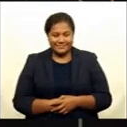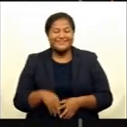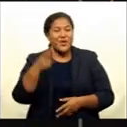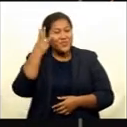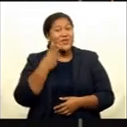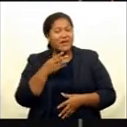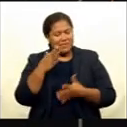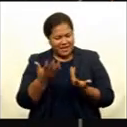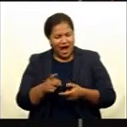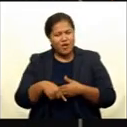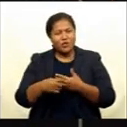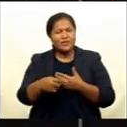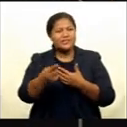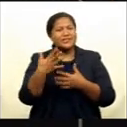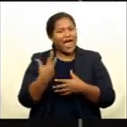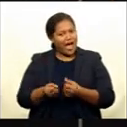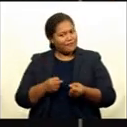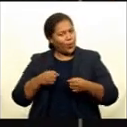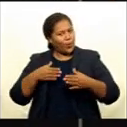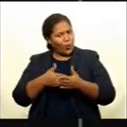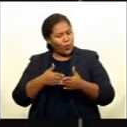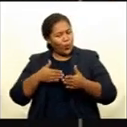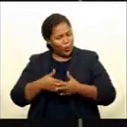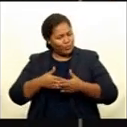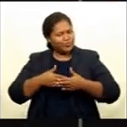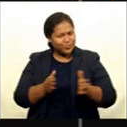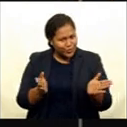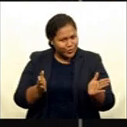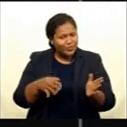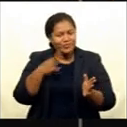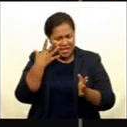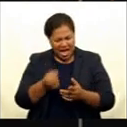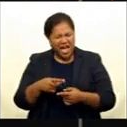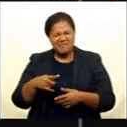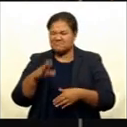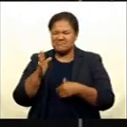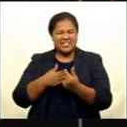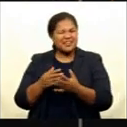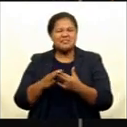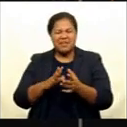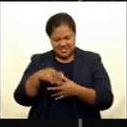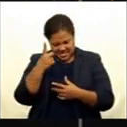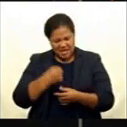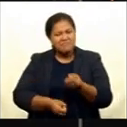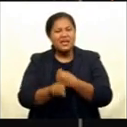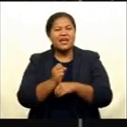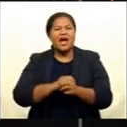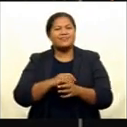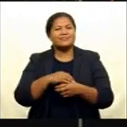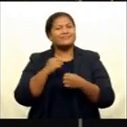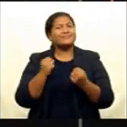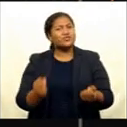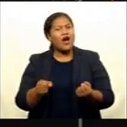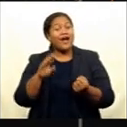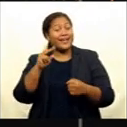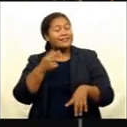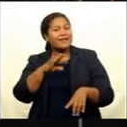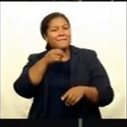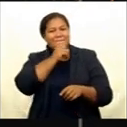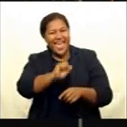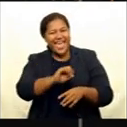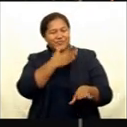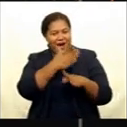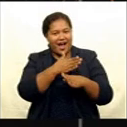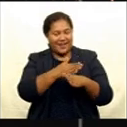Women are constantly breaking barriers and pushing past stereotypes to become influential figures in male-dominated fields. In